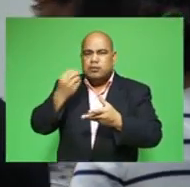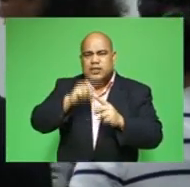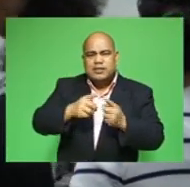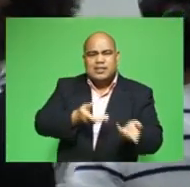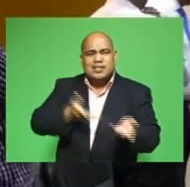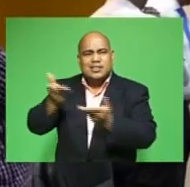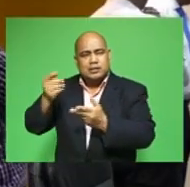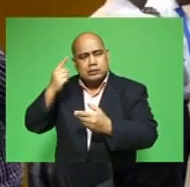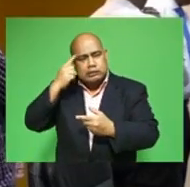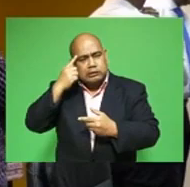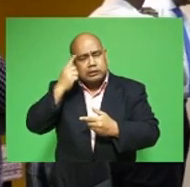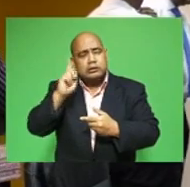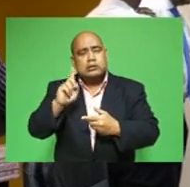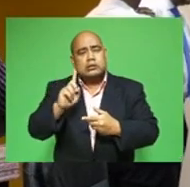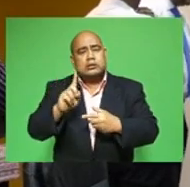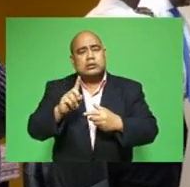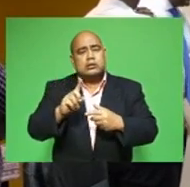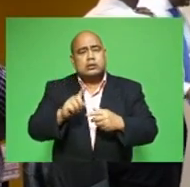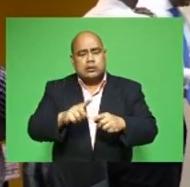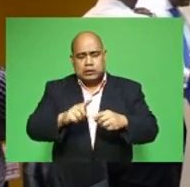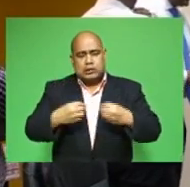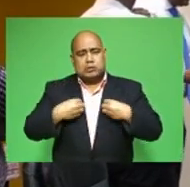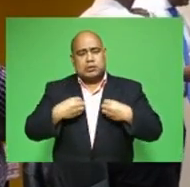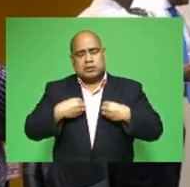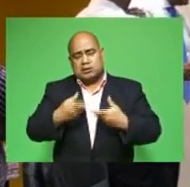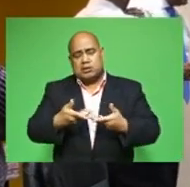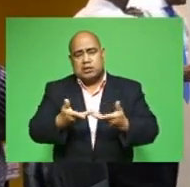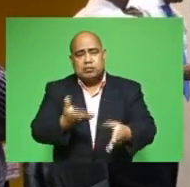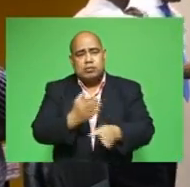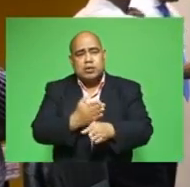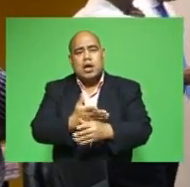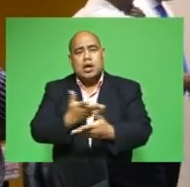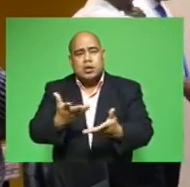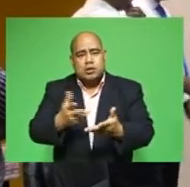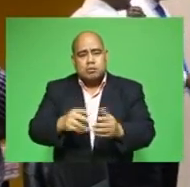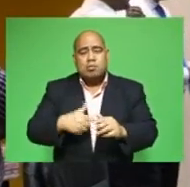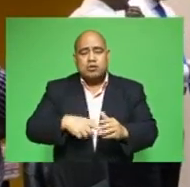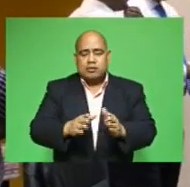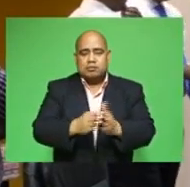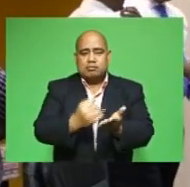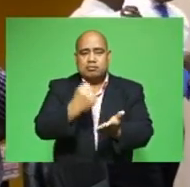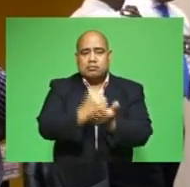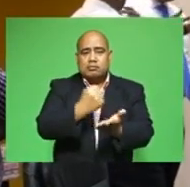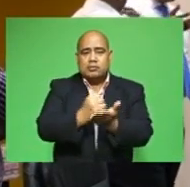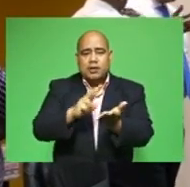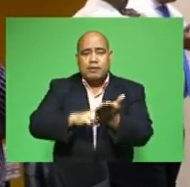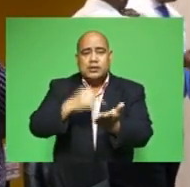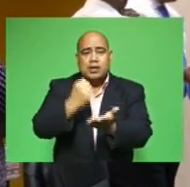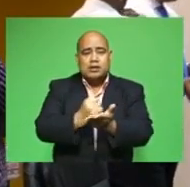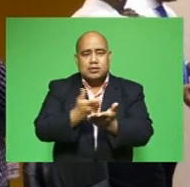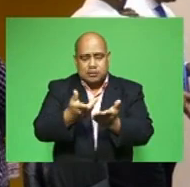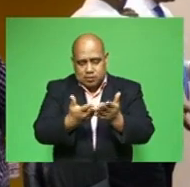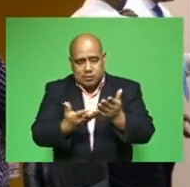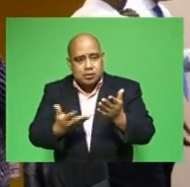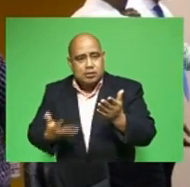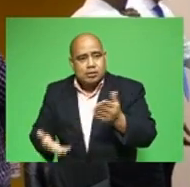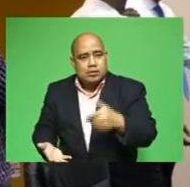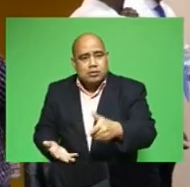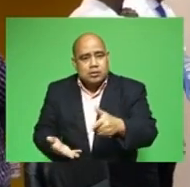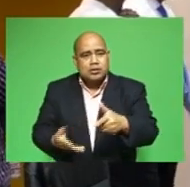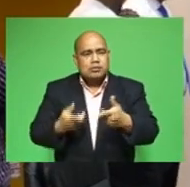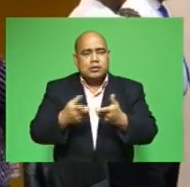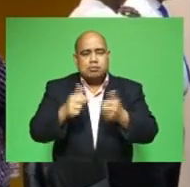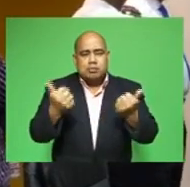and also those who are given work visas. Karan also says there is some overlap which they are trying to address.